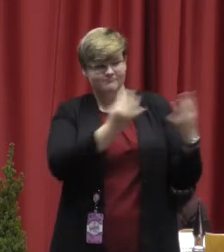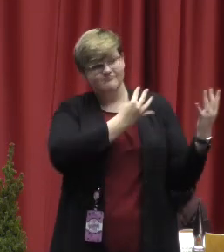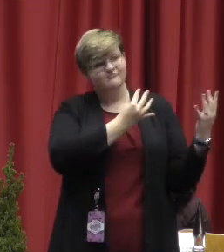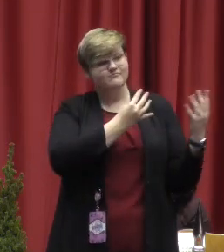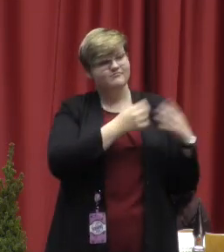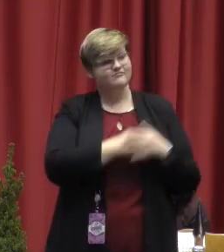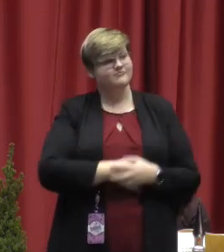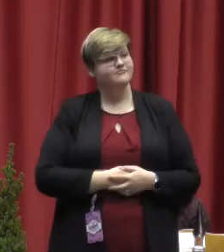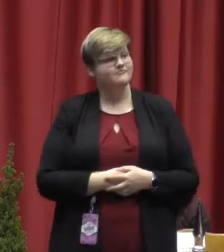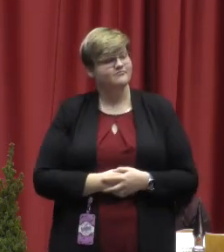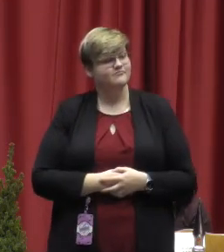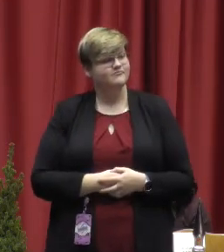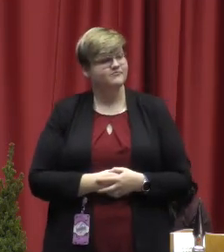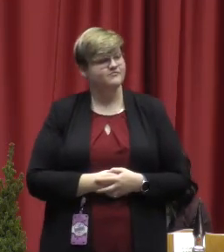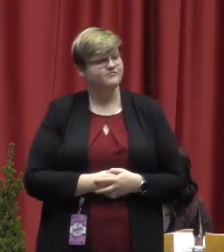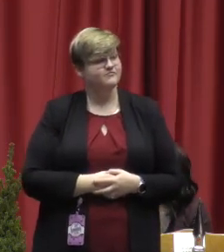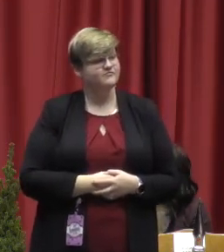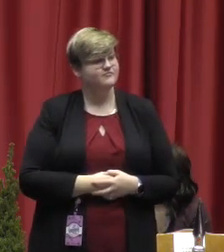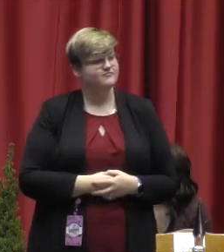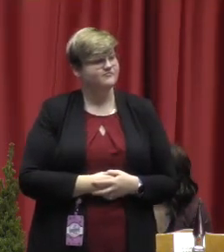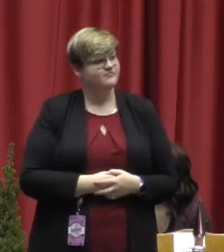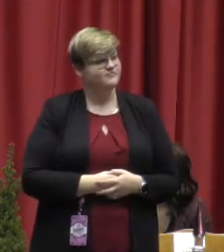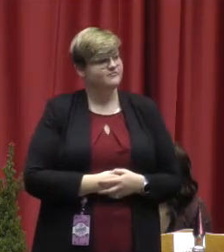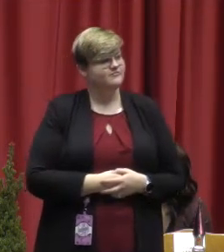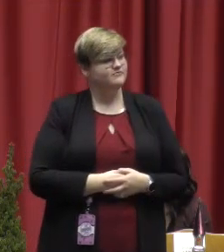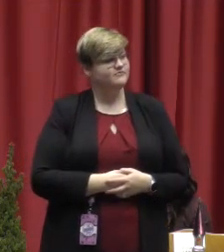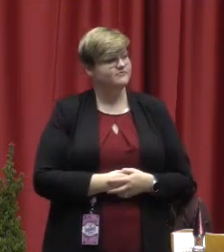the ushers?